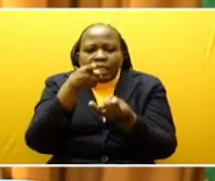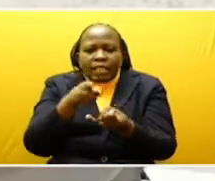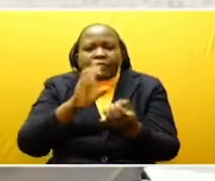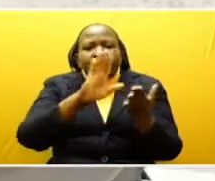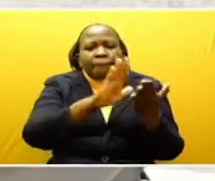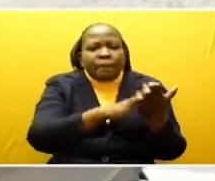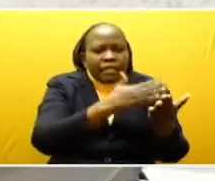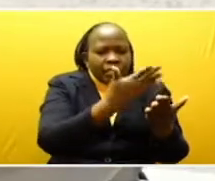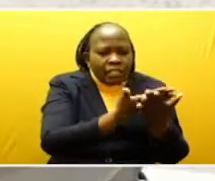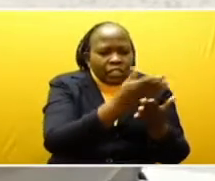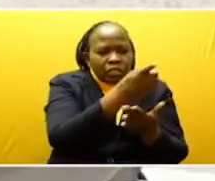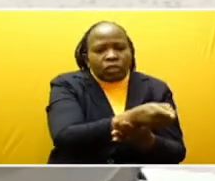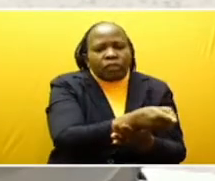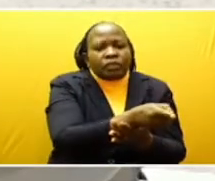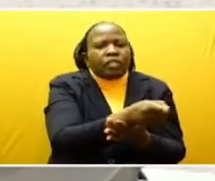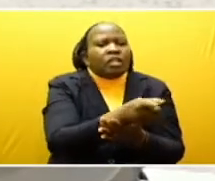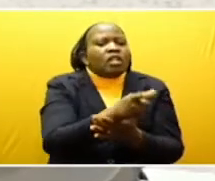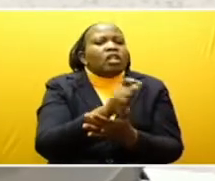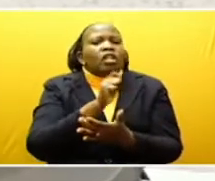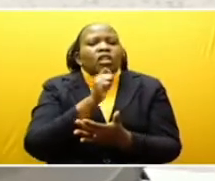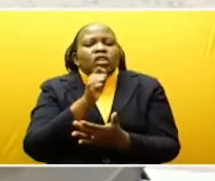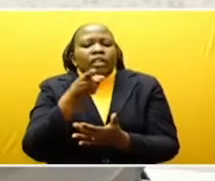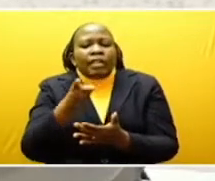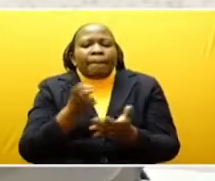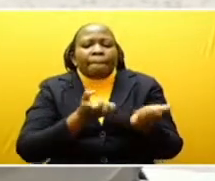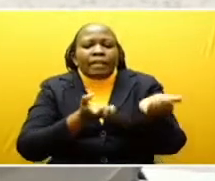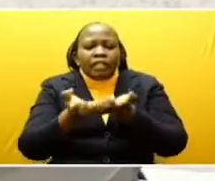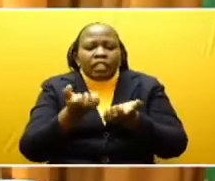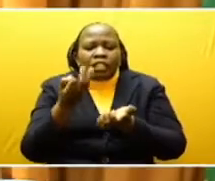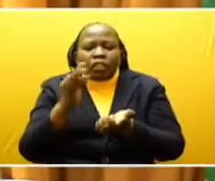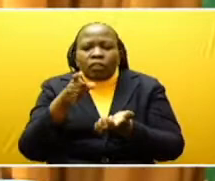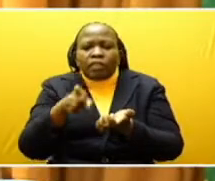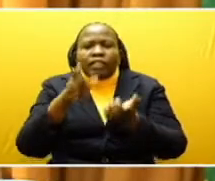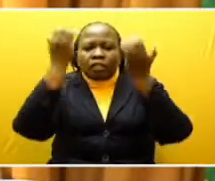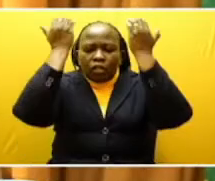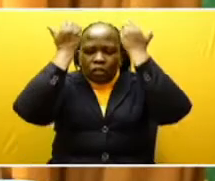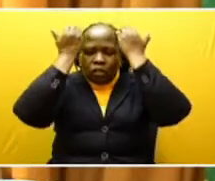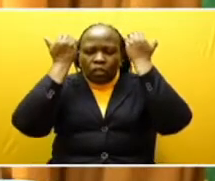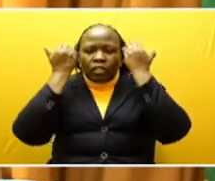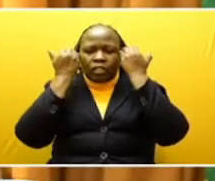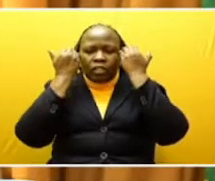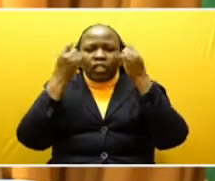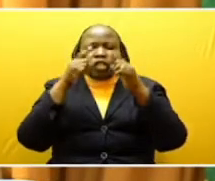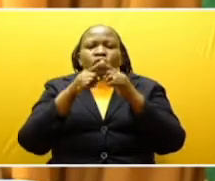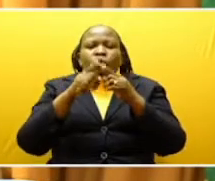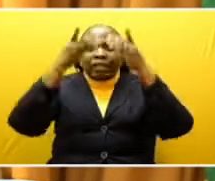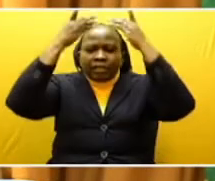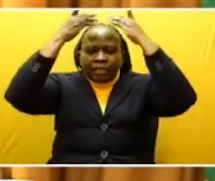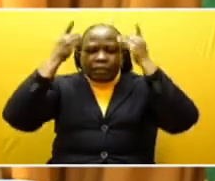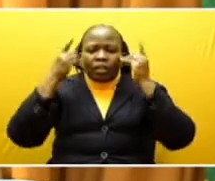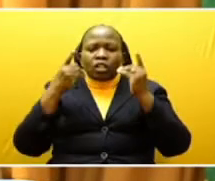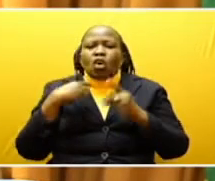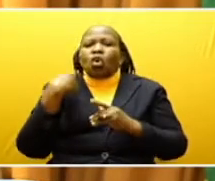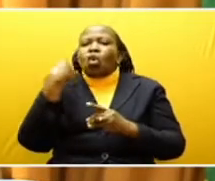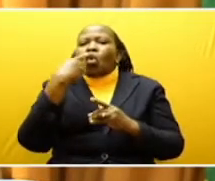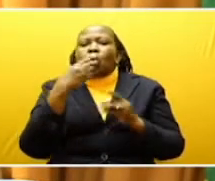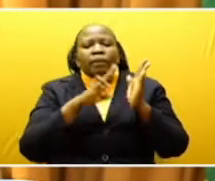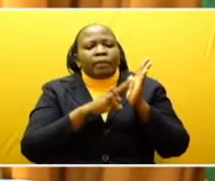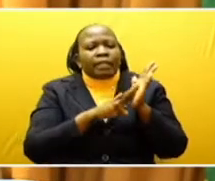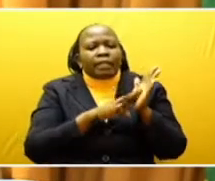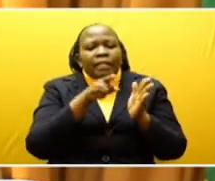petitions. It is not the business of the court to determine who represents the